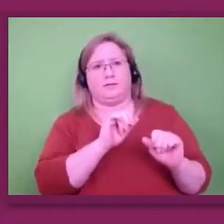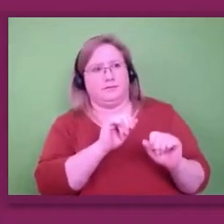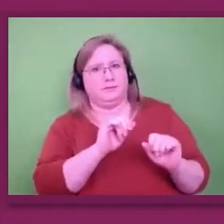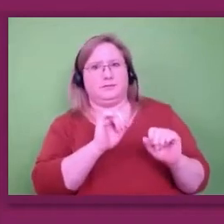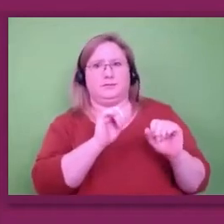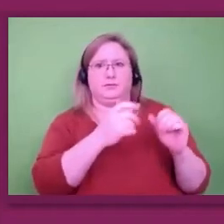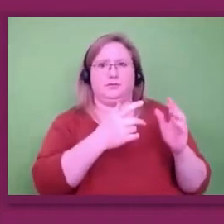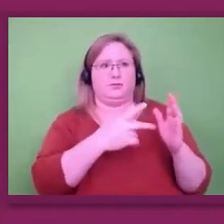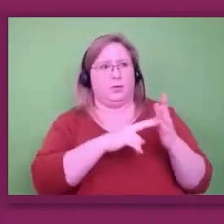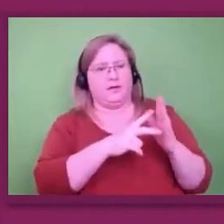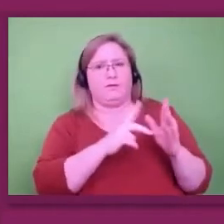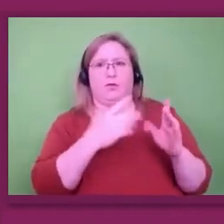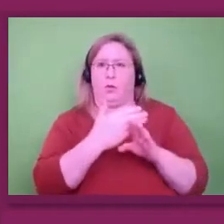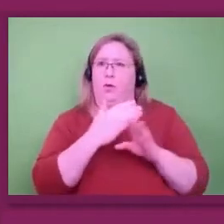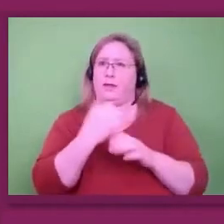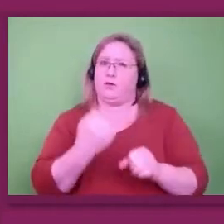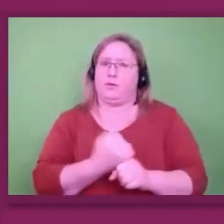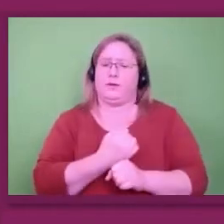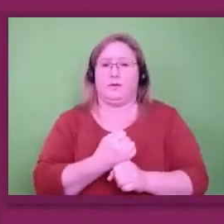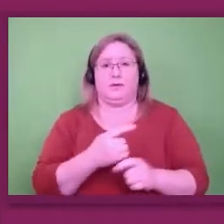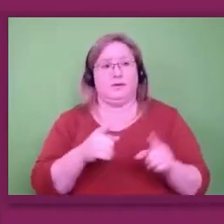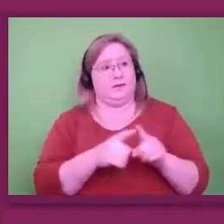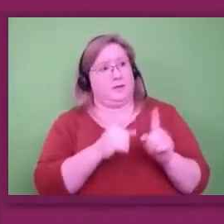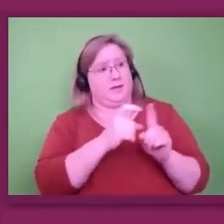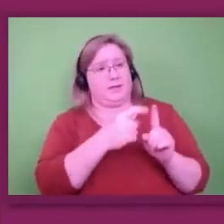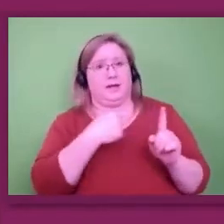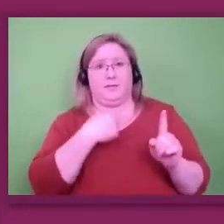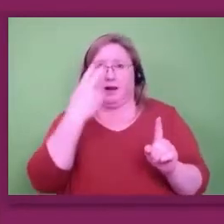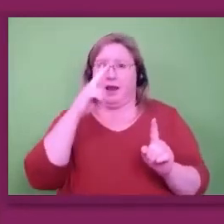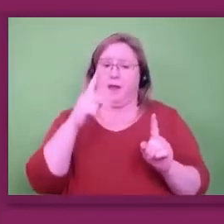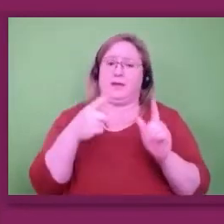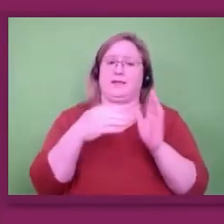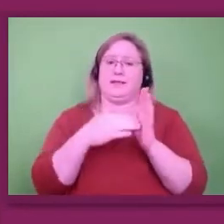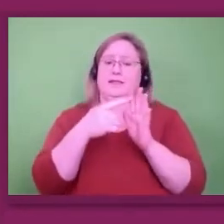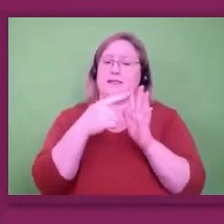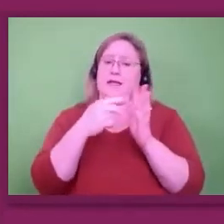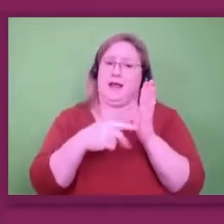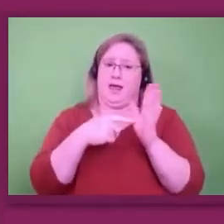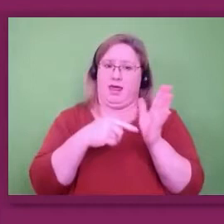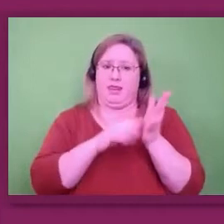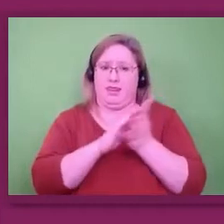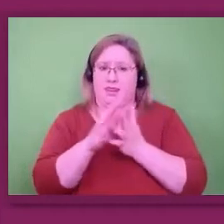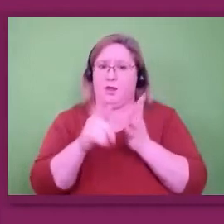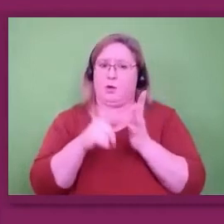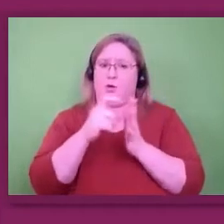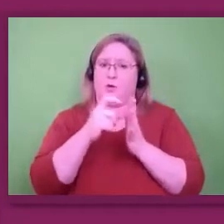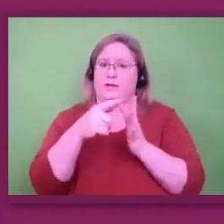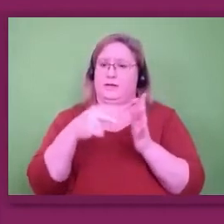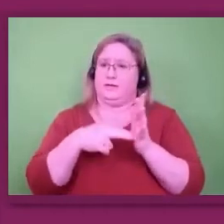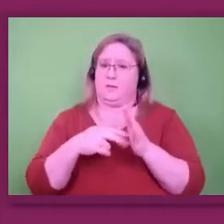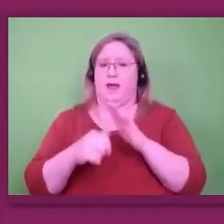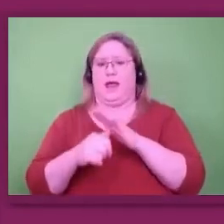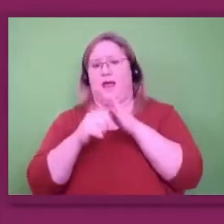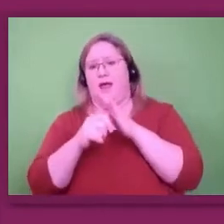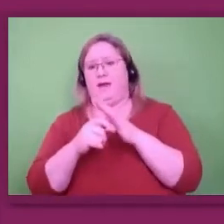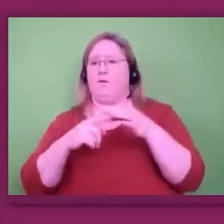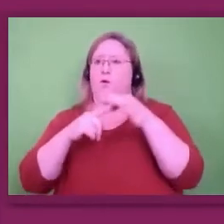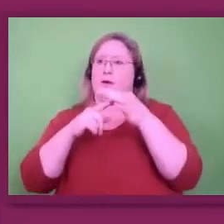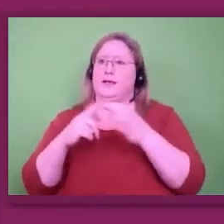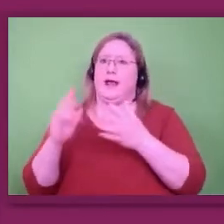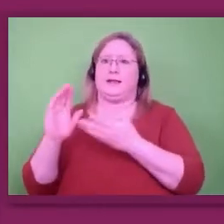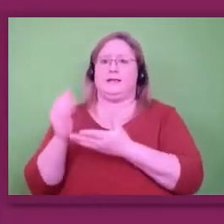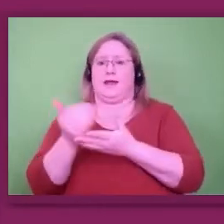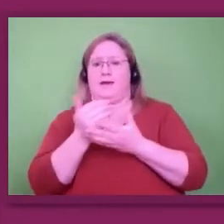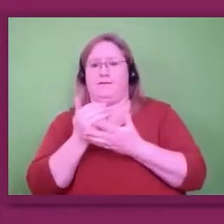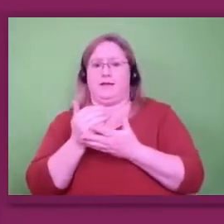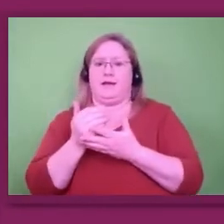As Debbie mentioned, my name is Xena Tidd, and I'm the Head of Quality and Safety for the Royal College of Midwives, and also for the lead